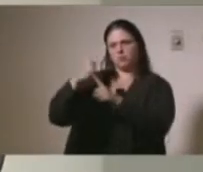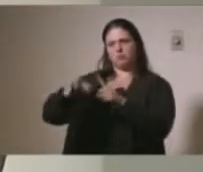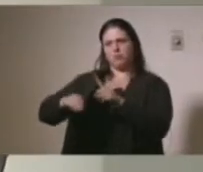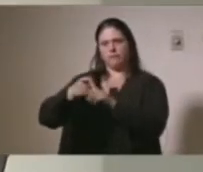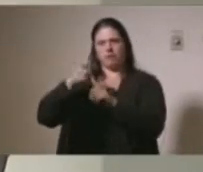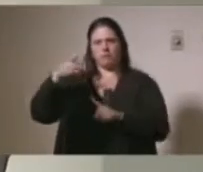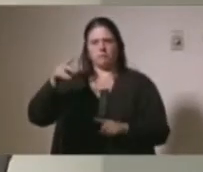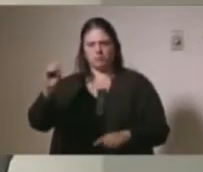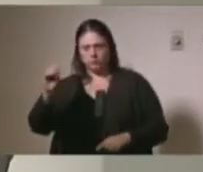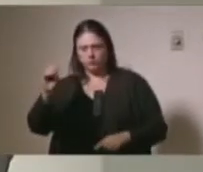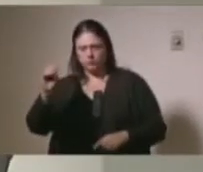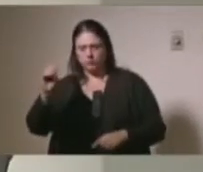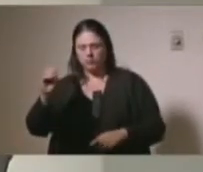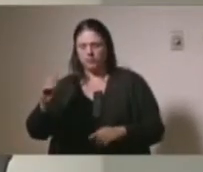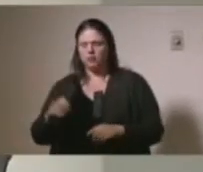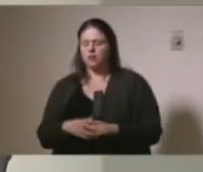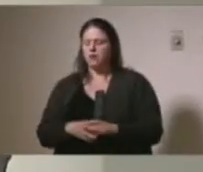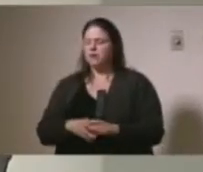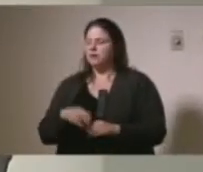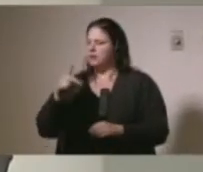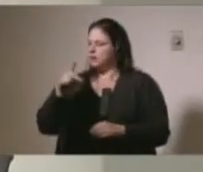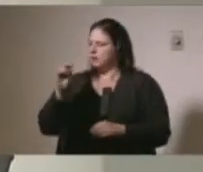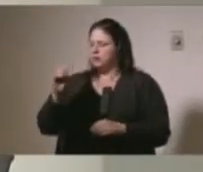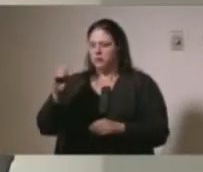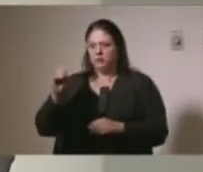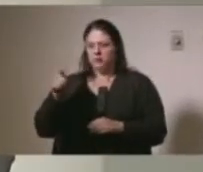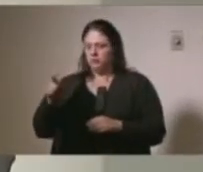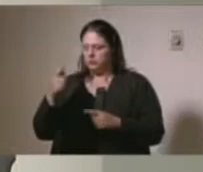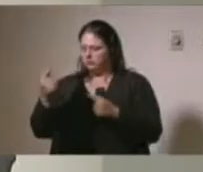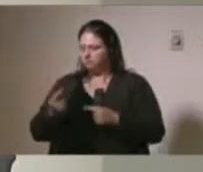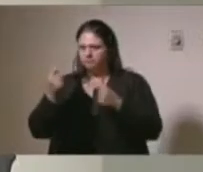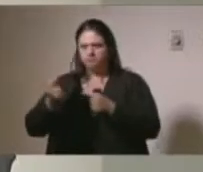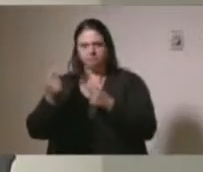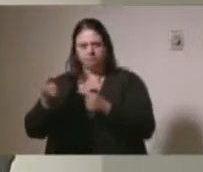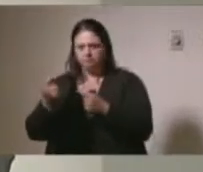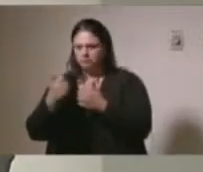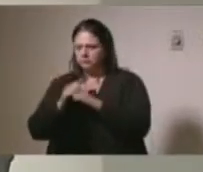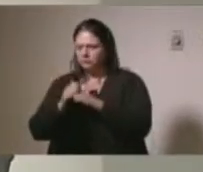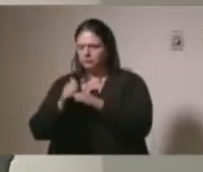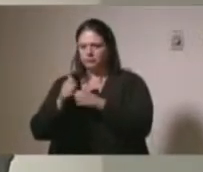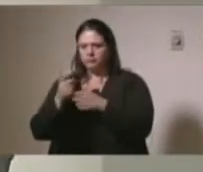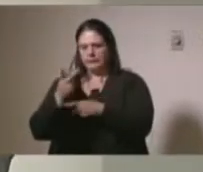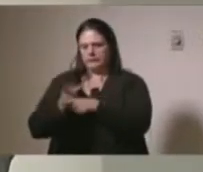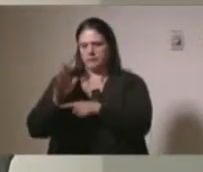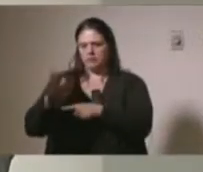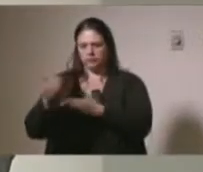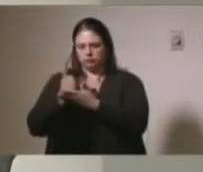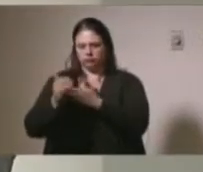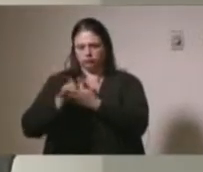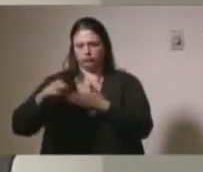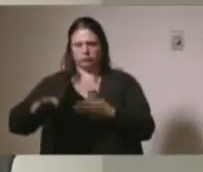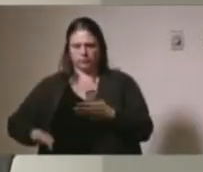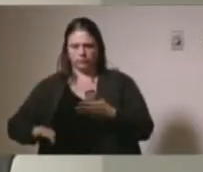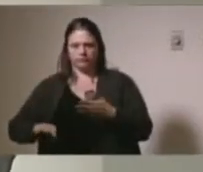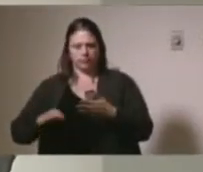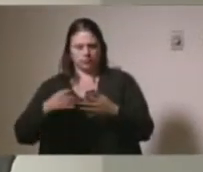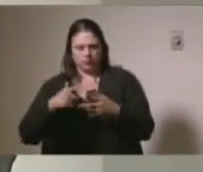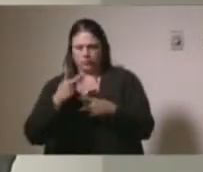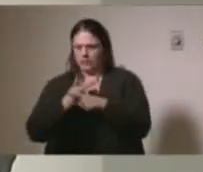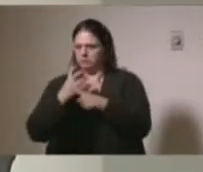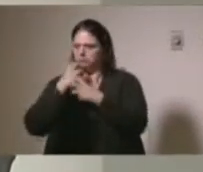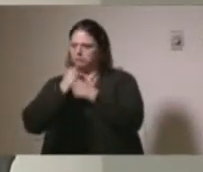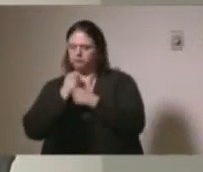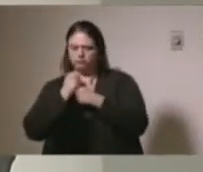is struggling to afford the amount of capital it requires for Kiwibank to be a competitive bank in the future. The group is